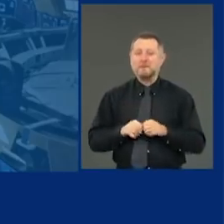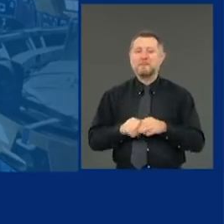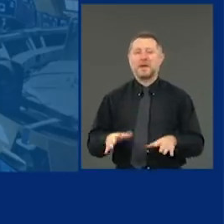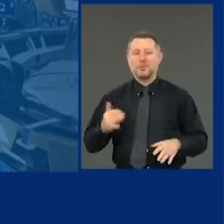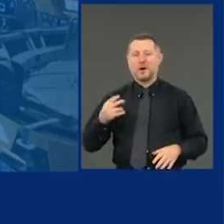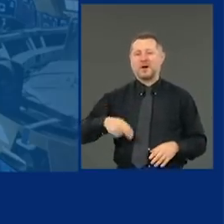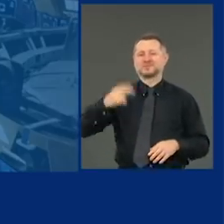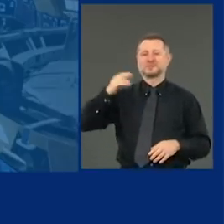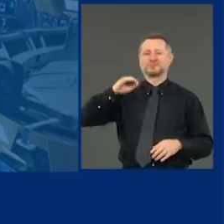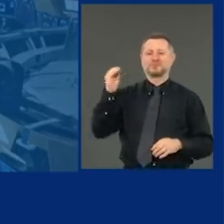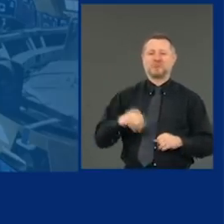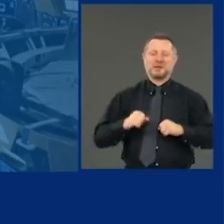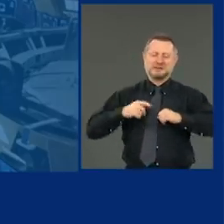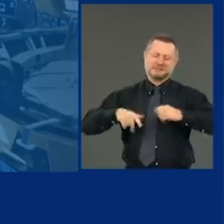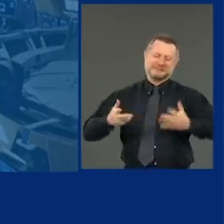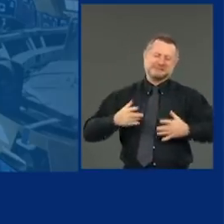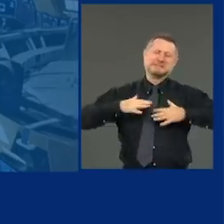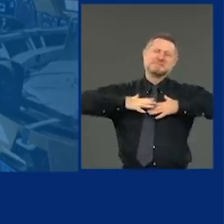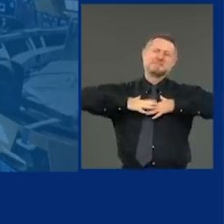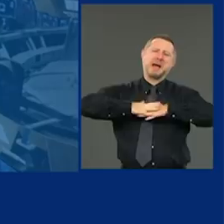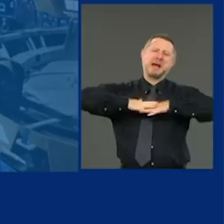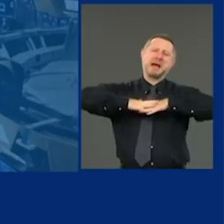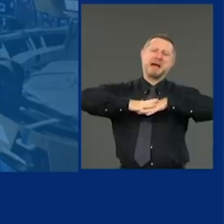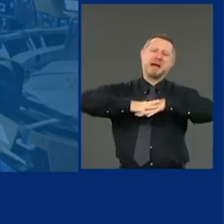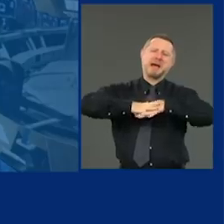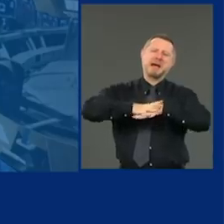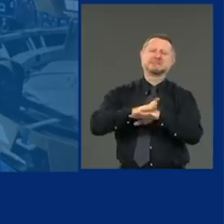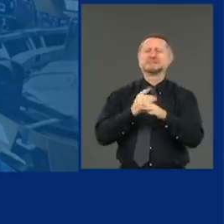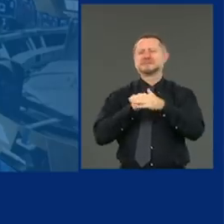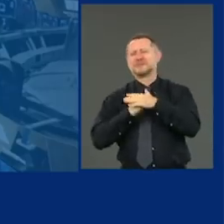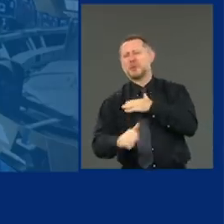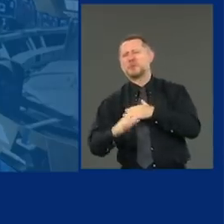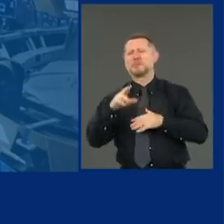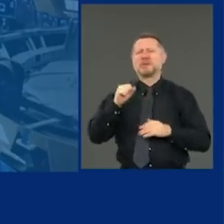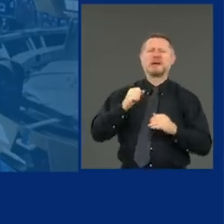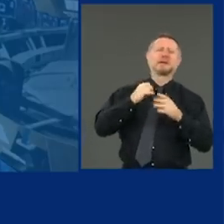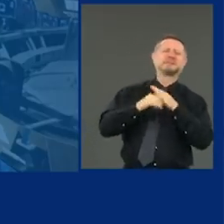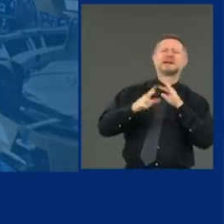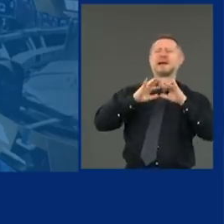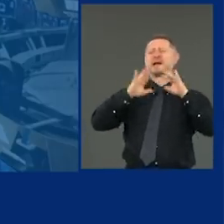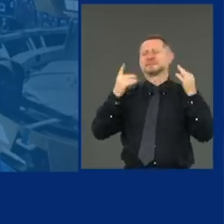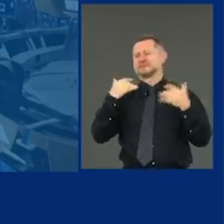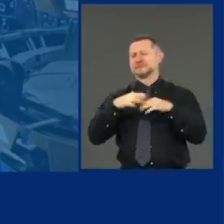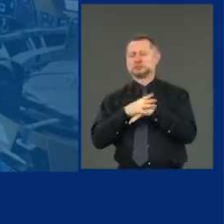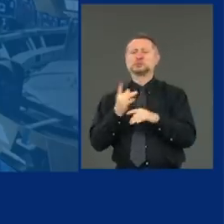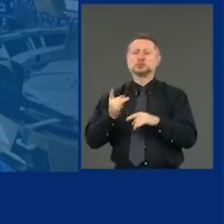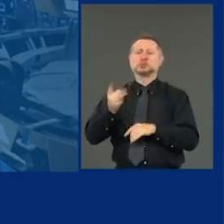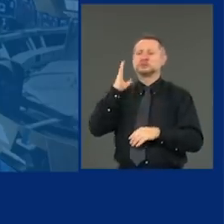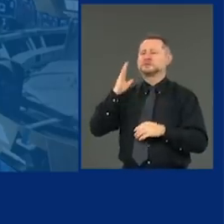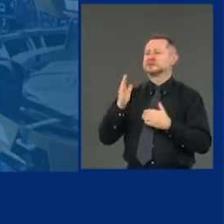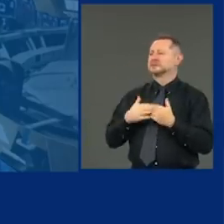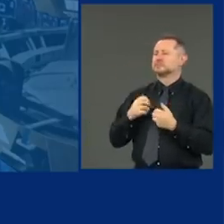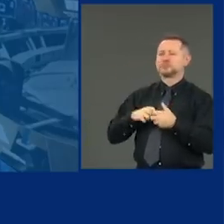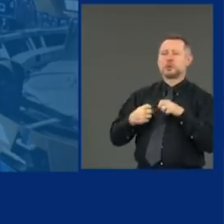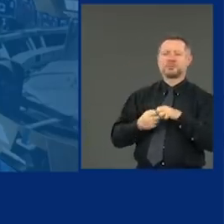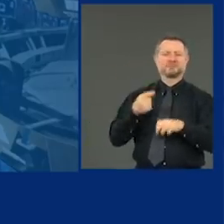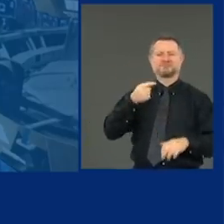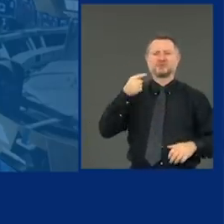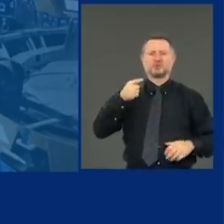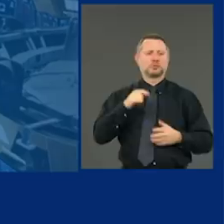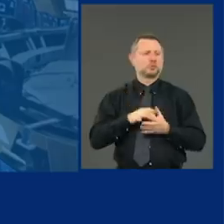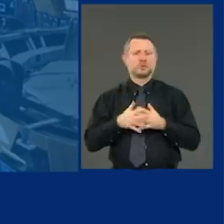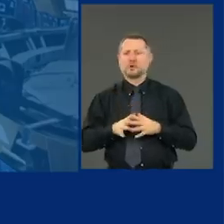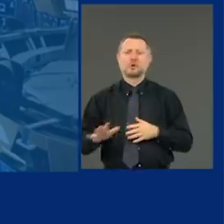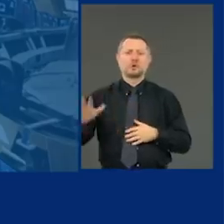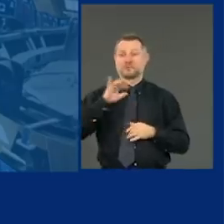York City, public transportation. So it had the worst problem in the nation, one of the worst problems on the globe. So it's the